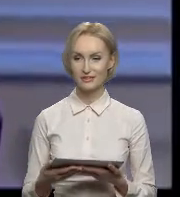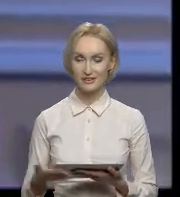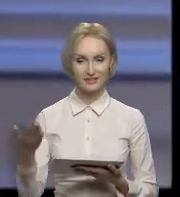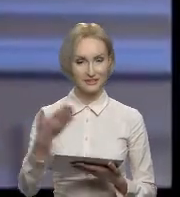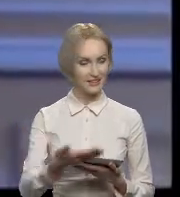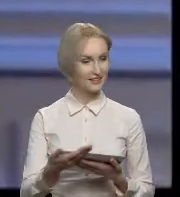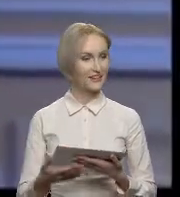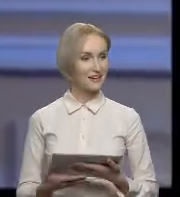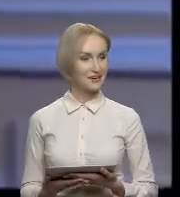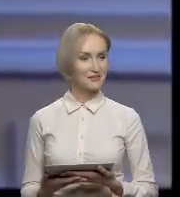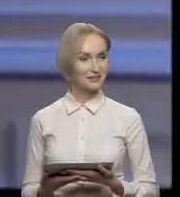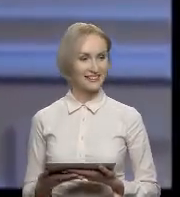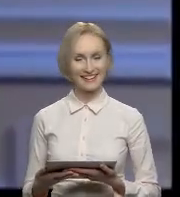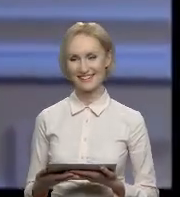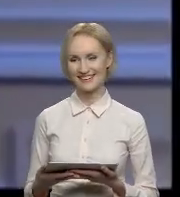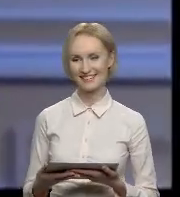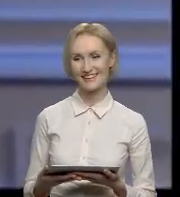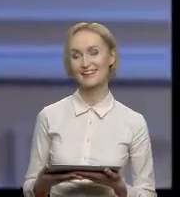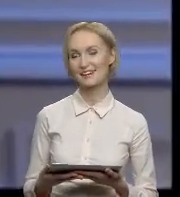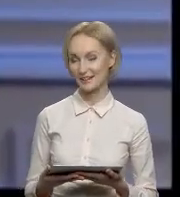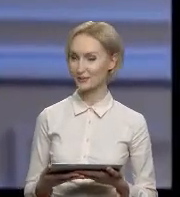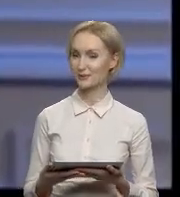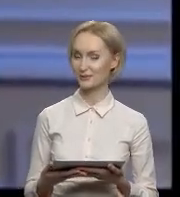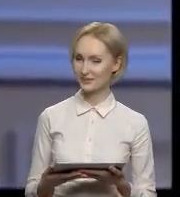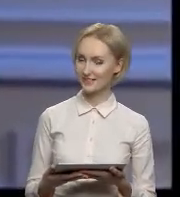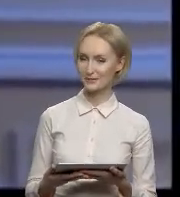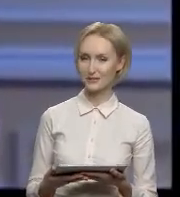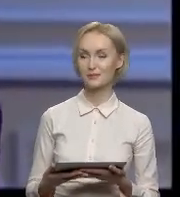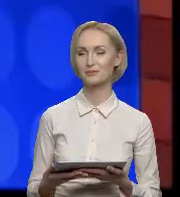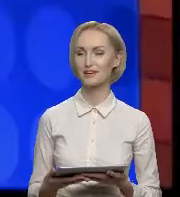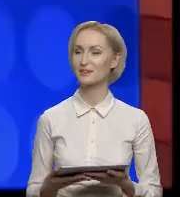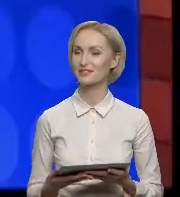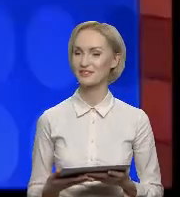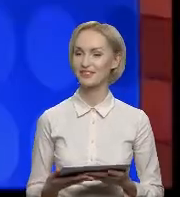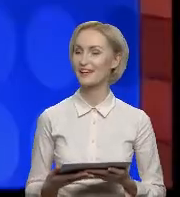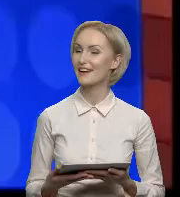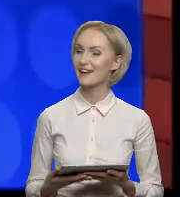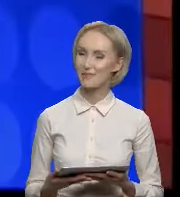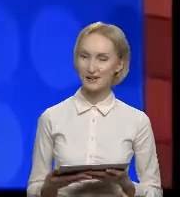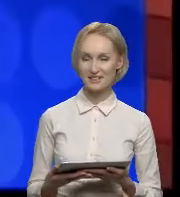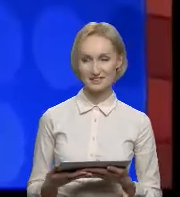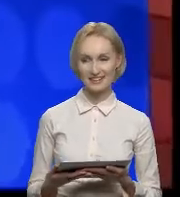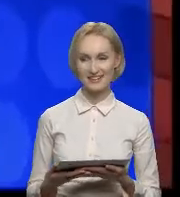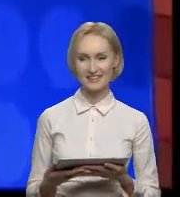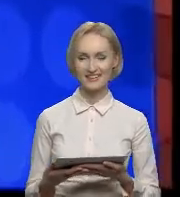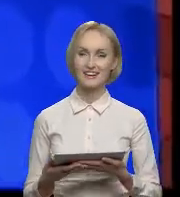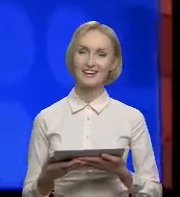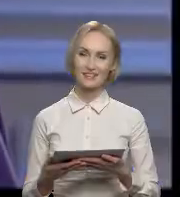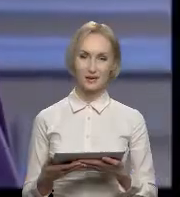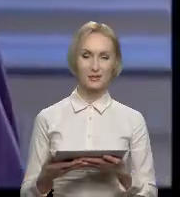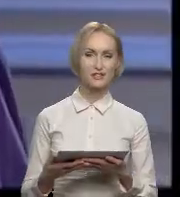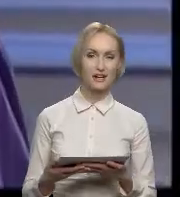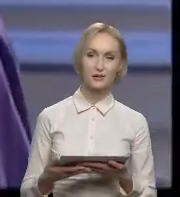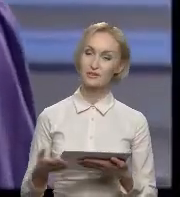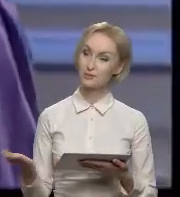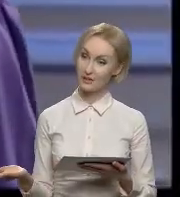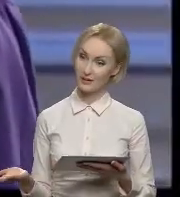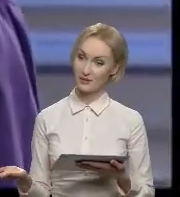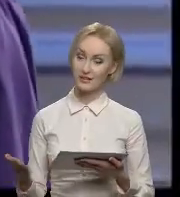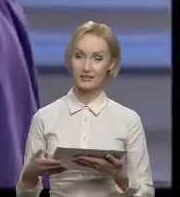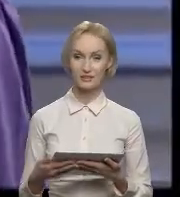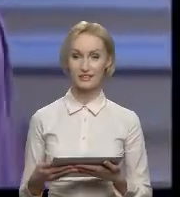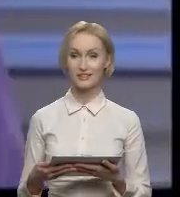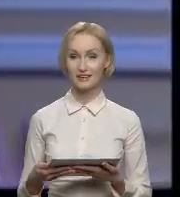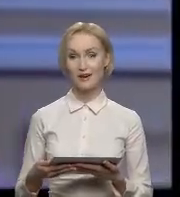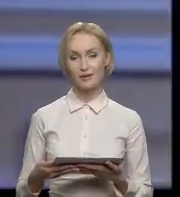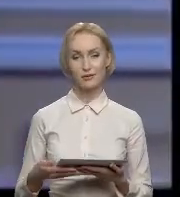this woman. Did you make this been a tent with 3.5 kids? Which you I did that me. Out of the kindness of my heart because the she kindness? Couldn't. Because I she could not. Kindness.